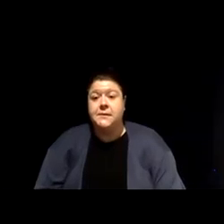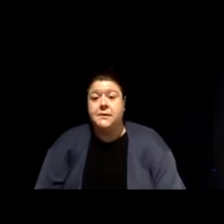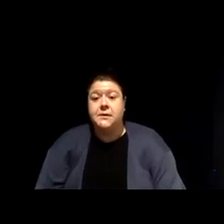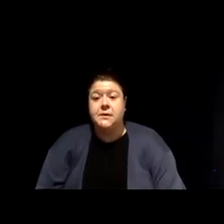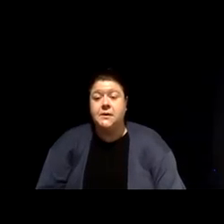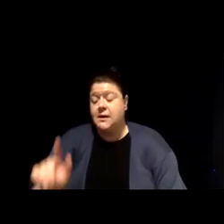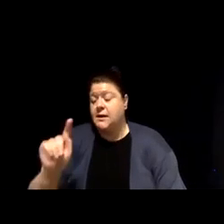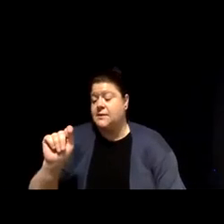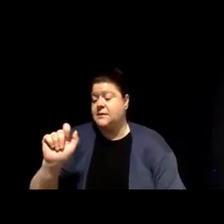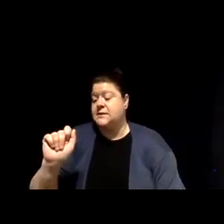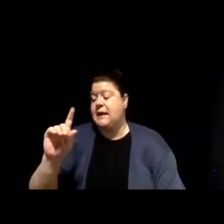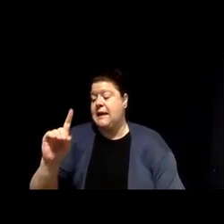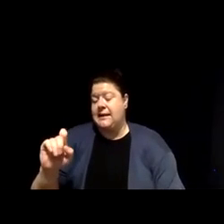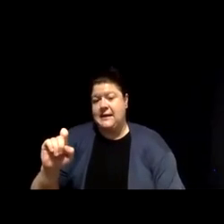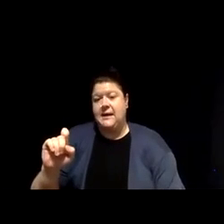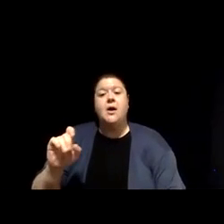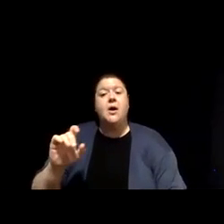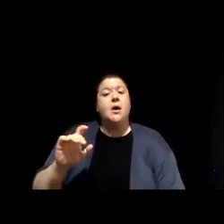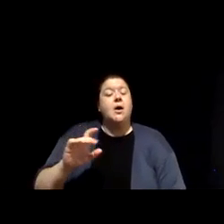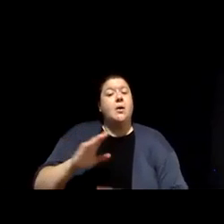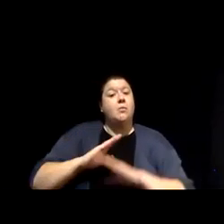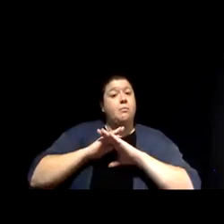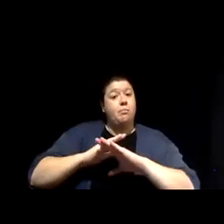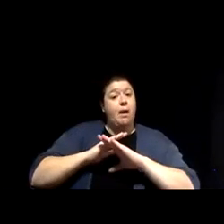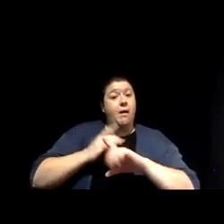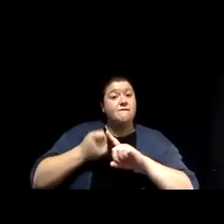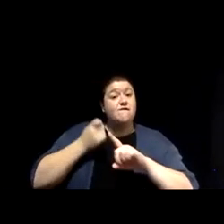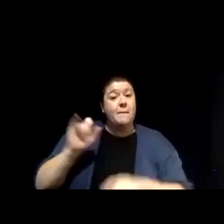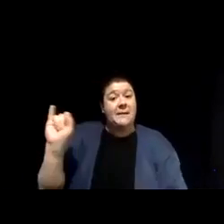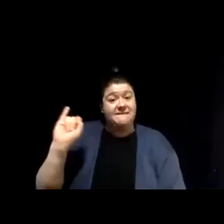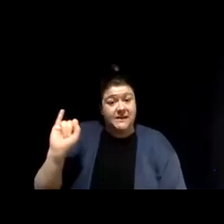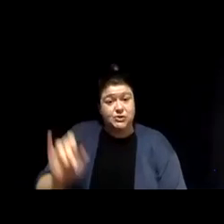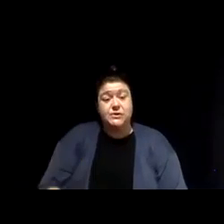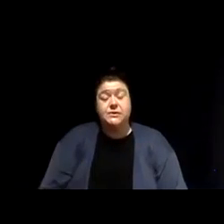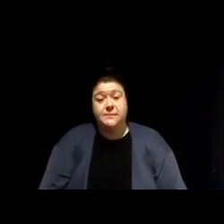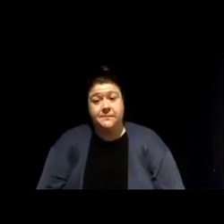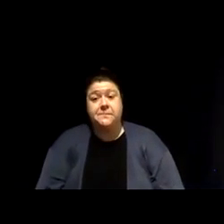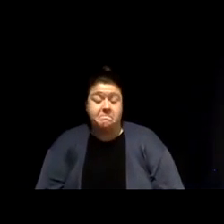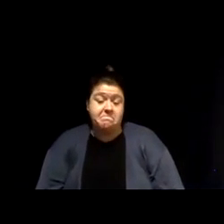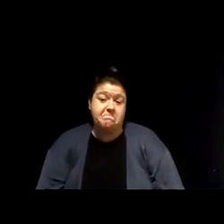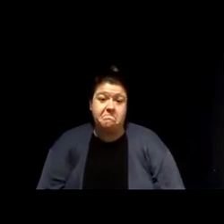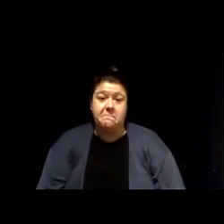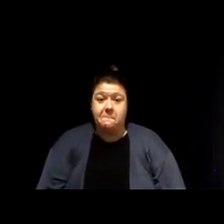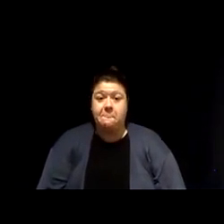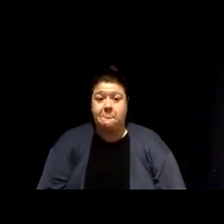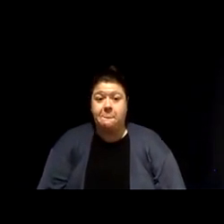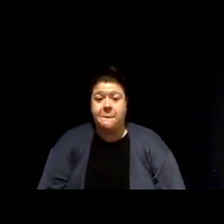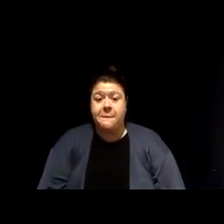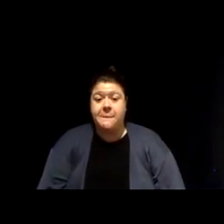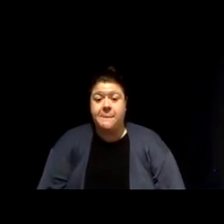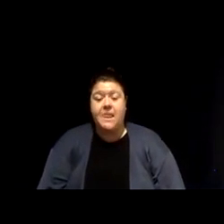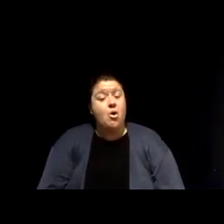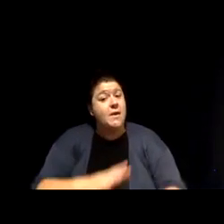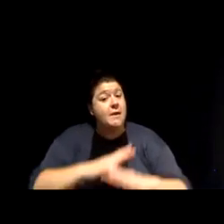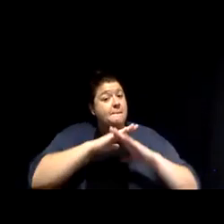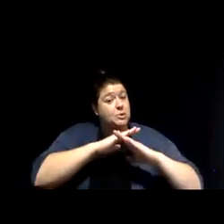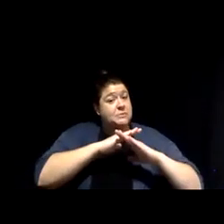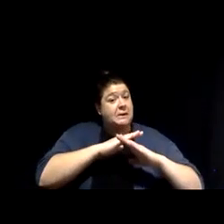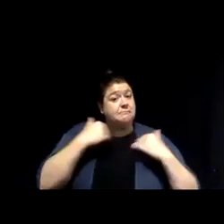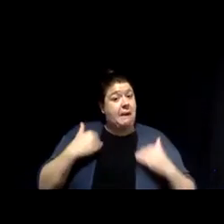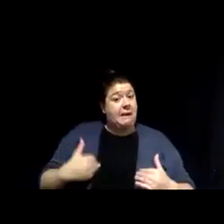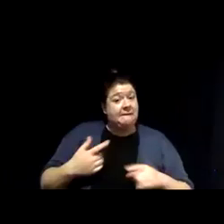Prevent the body from infection. Right, to protect the body from infection, okay? And